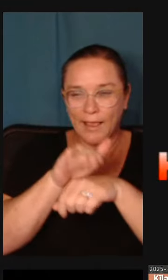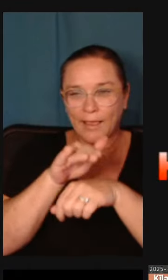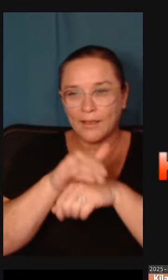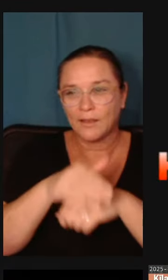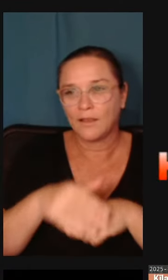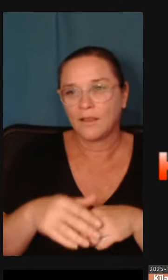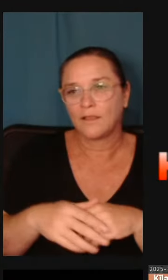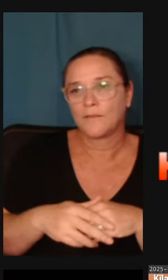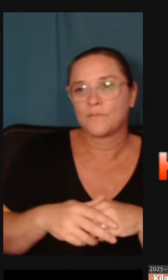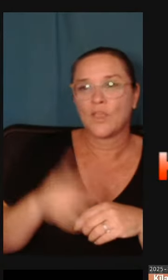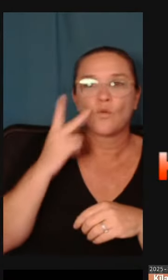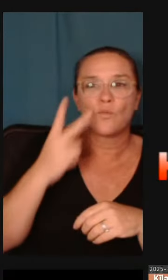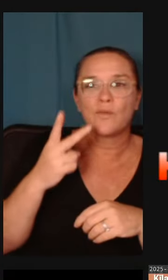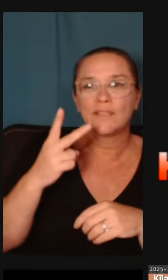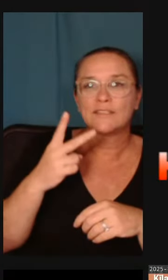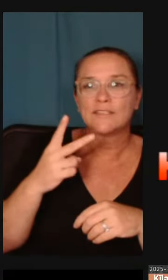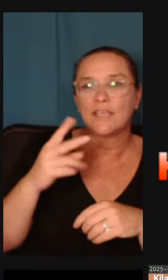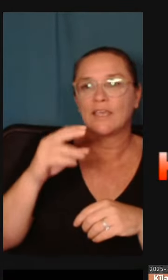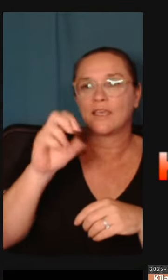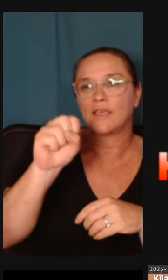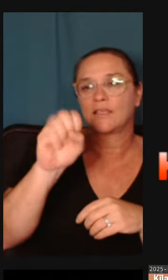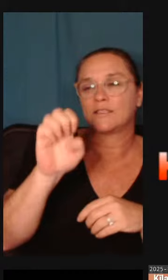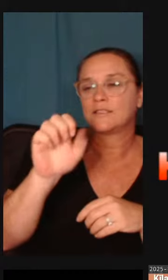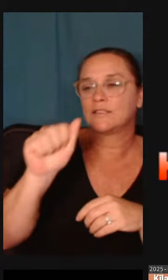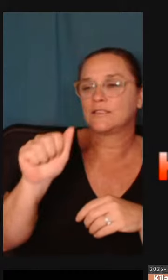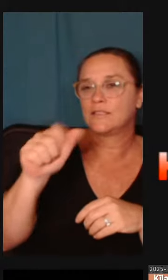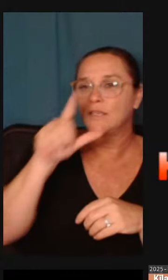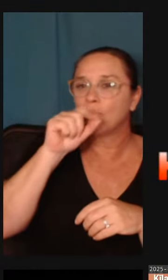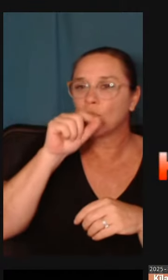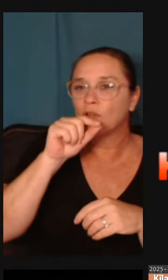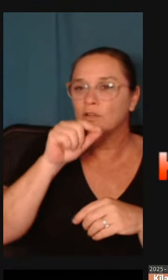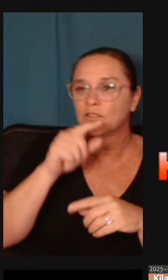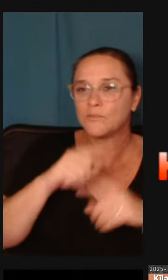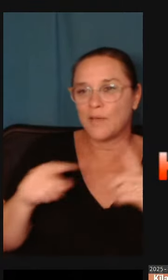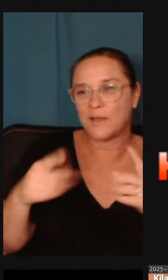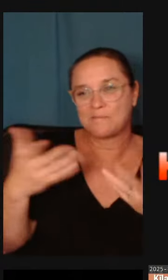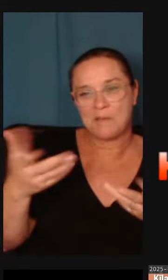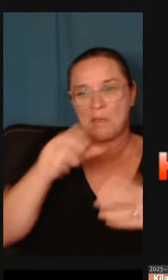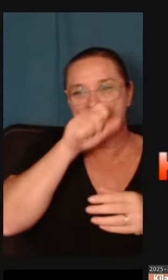We see the seabirds flying around, but this was a great shot. Couldn't resist it.